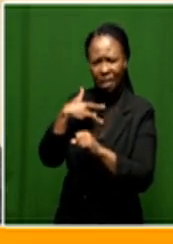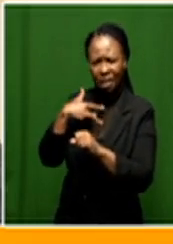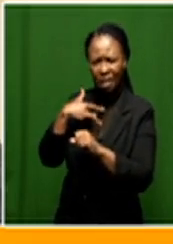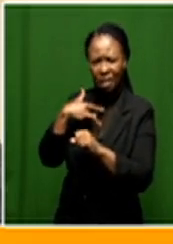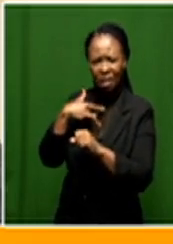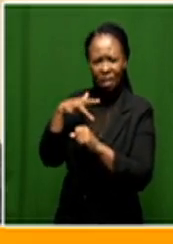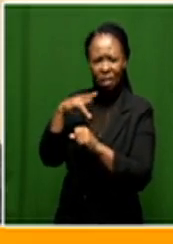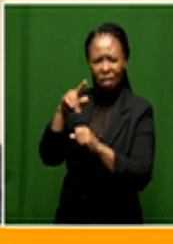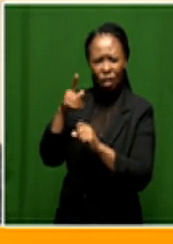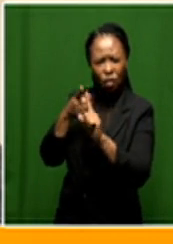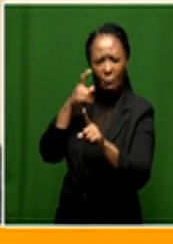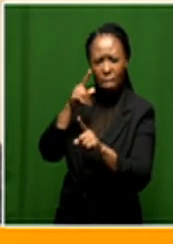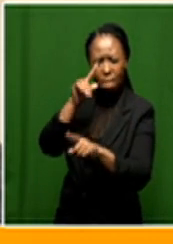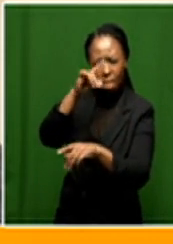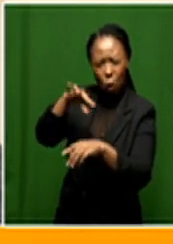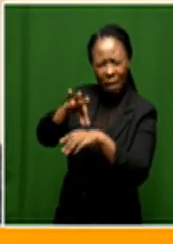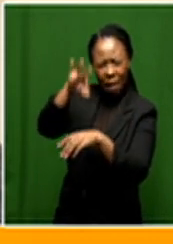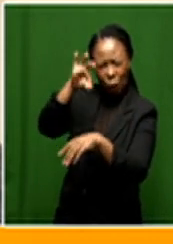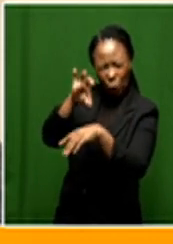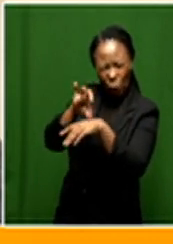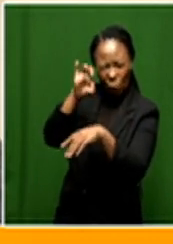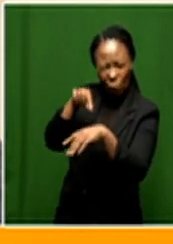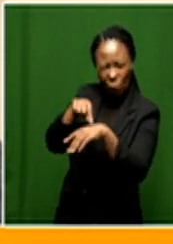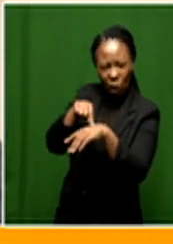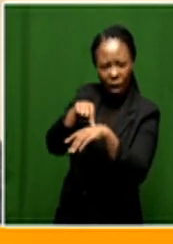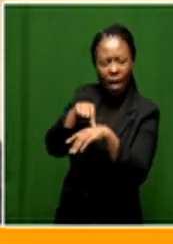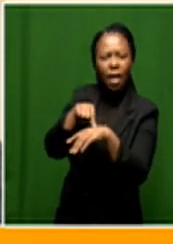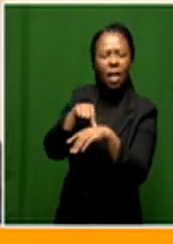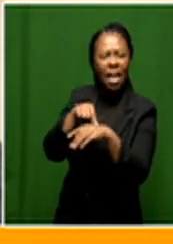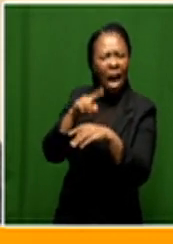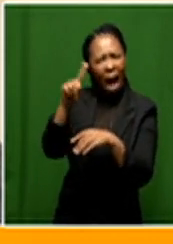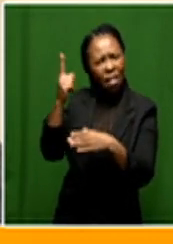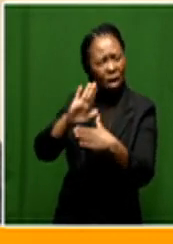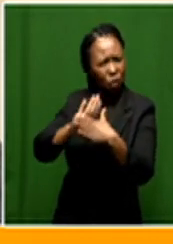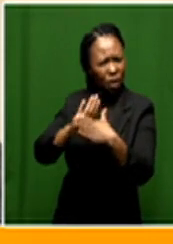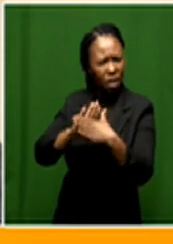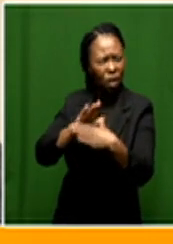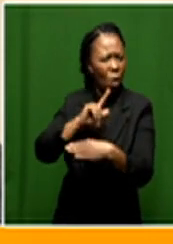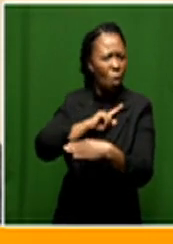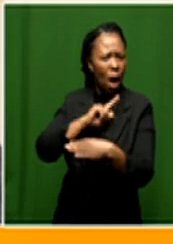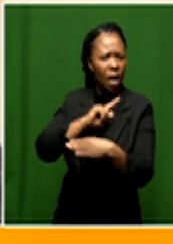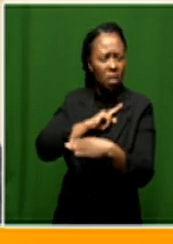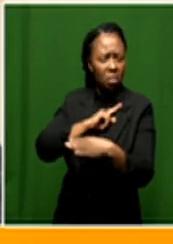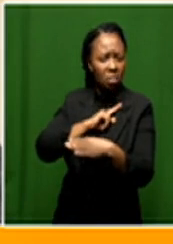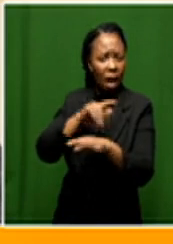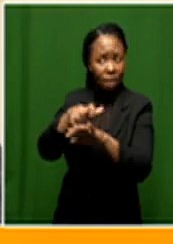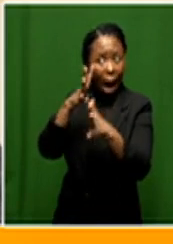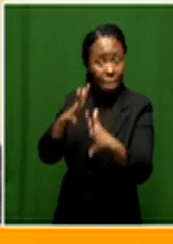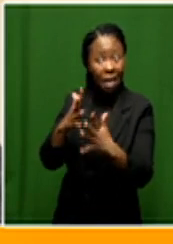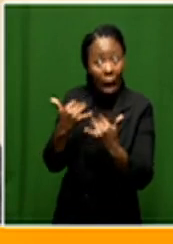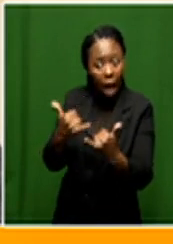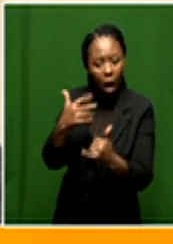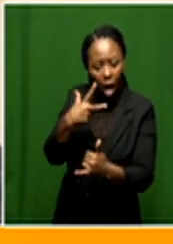by mosquitoes. Is that the reason, or is there any other specific reason why farmers are being urged to vaccinate